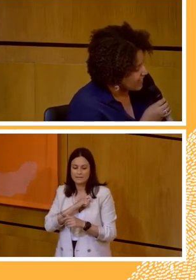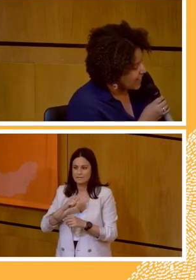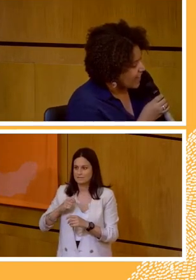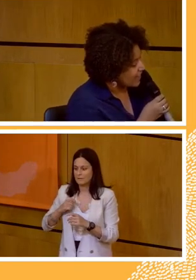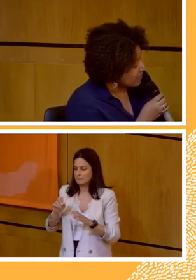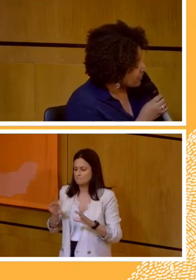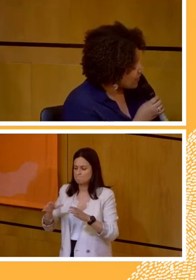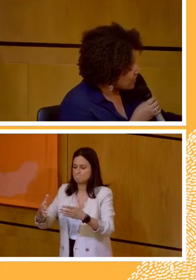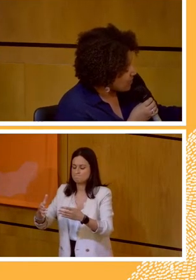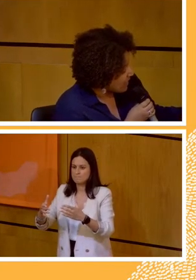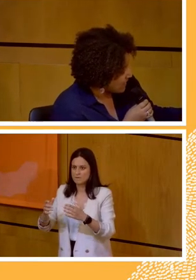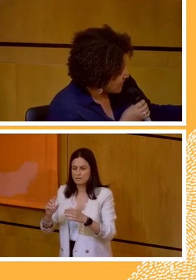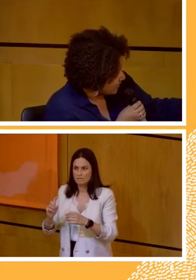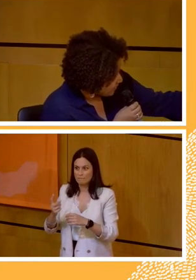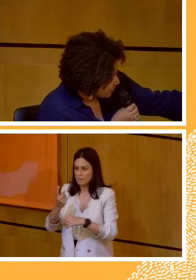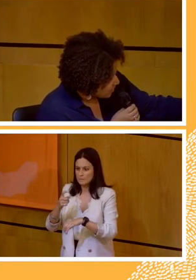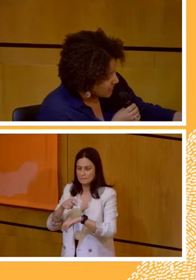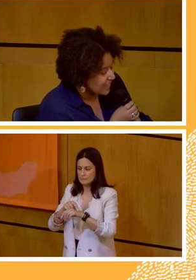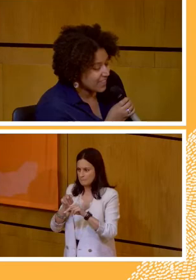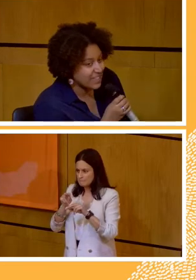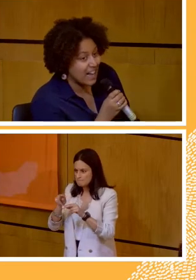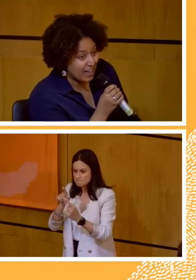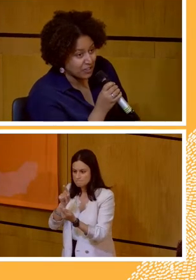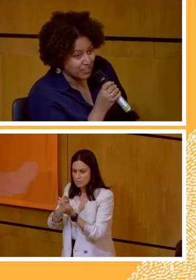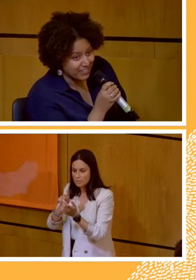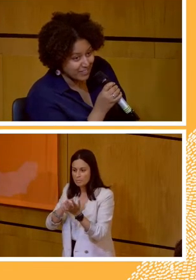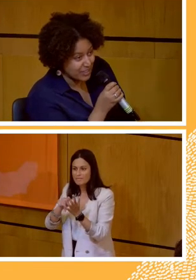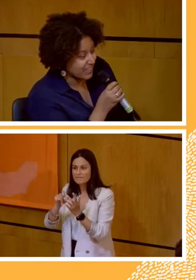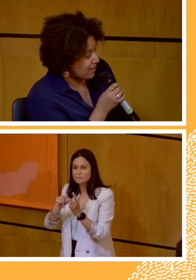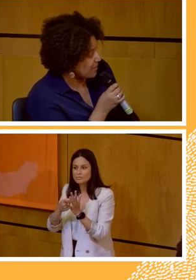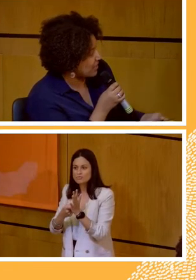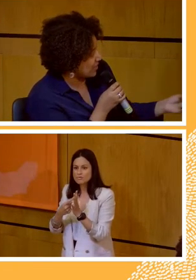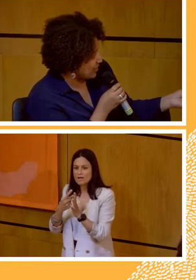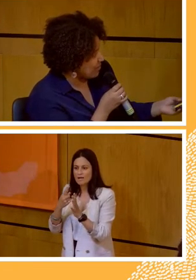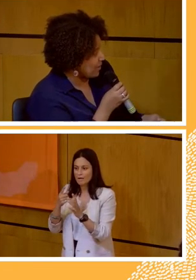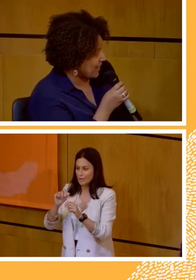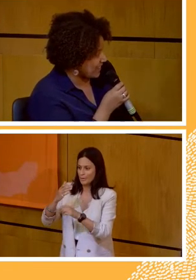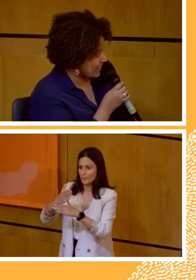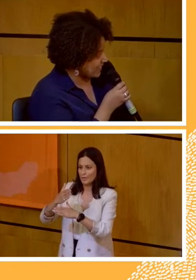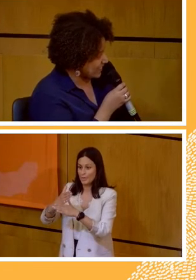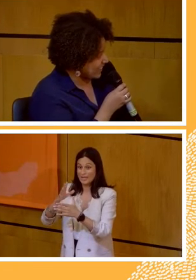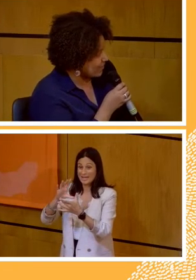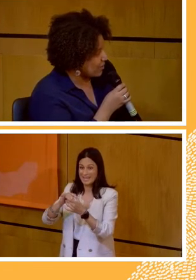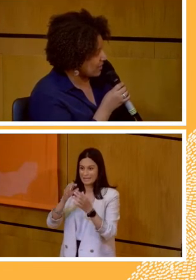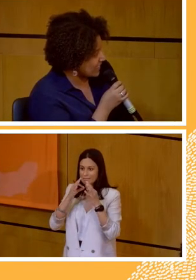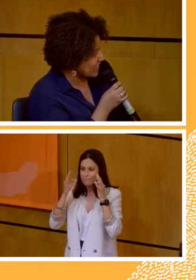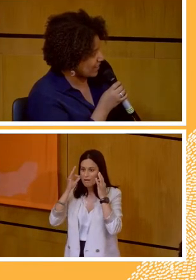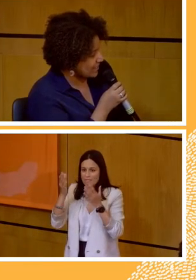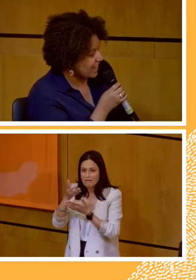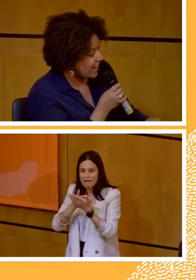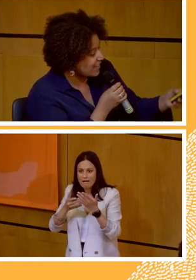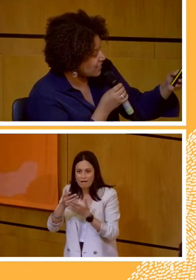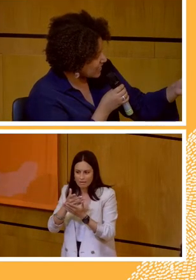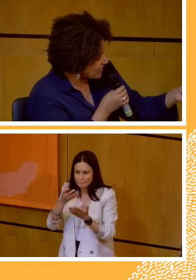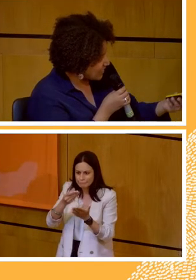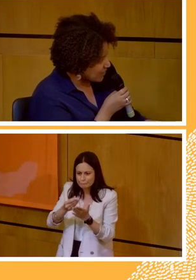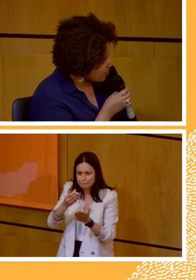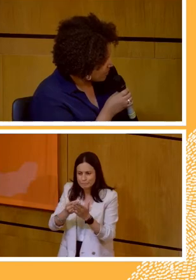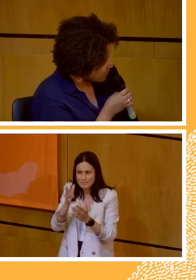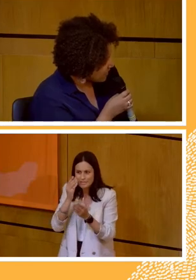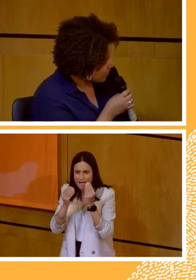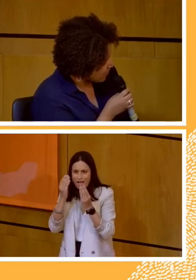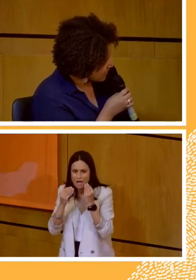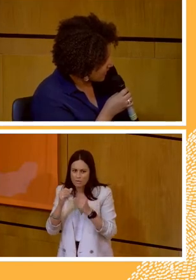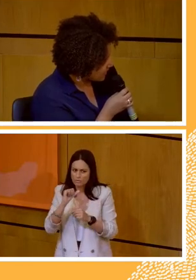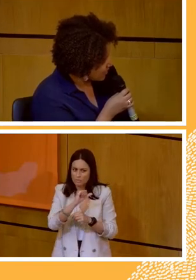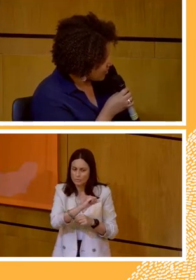Vic, and it was the first time I had seen Victoria in action when it comes to podcasting and recording sounds. And just, Sylvia, what